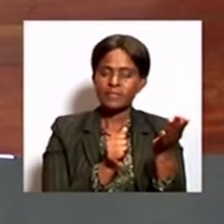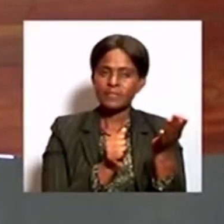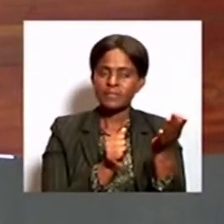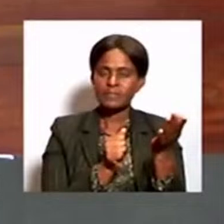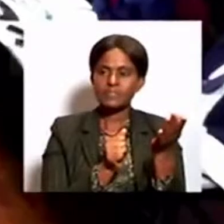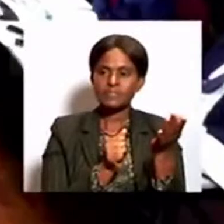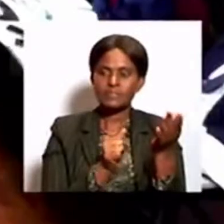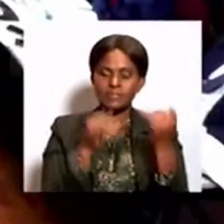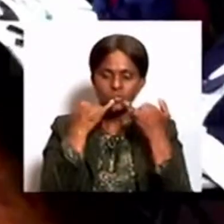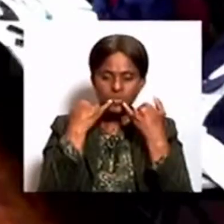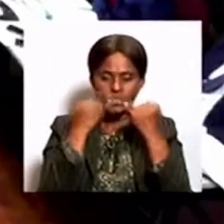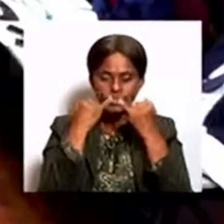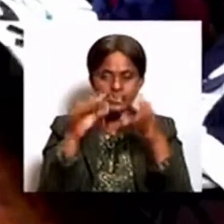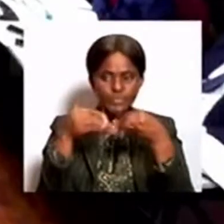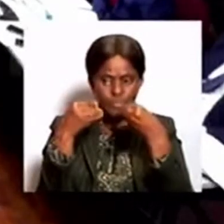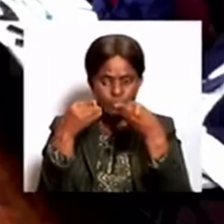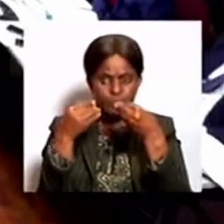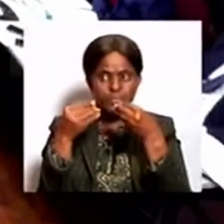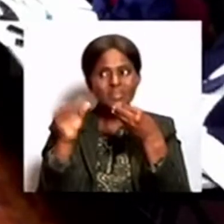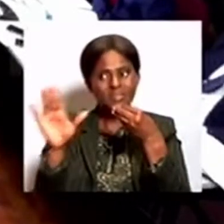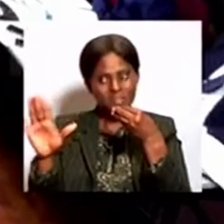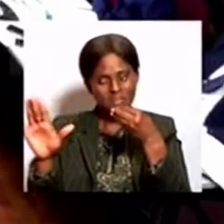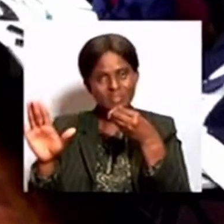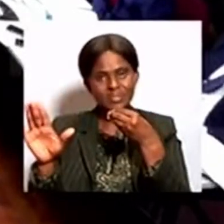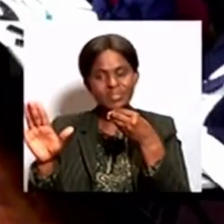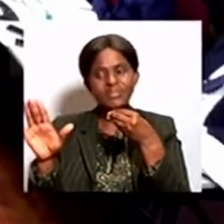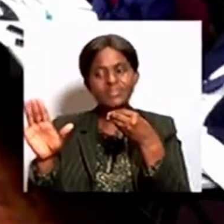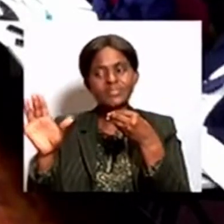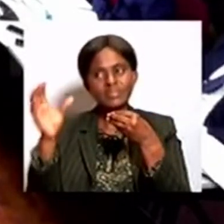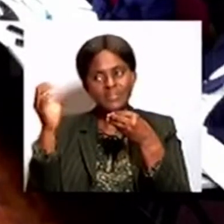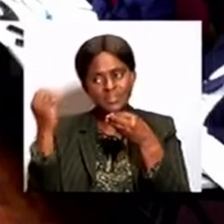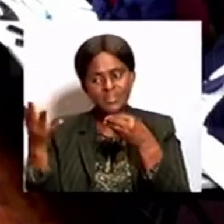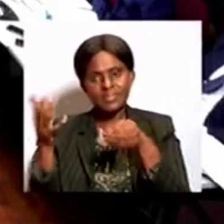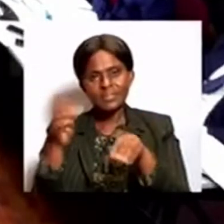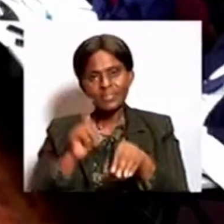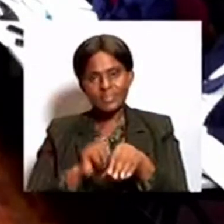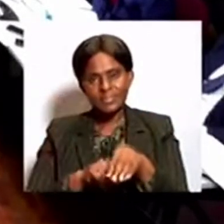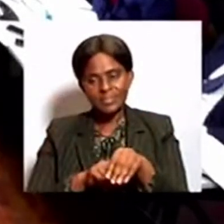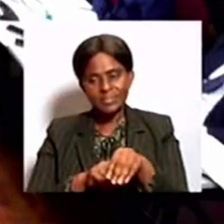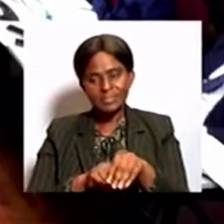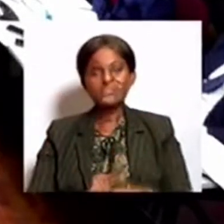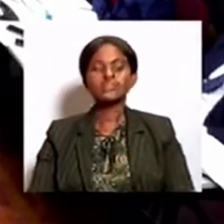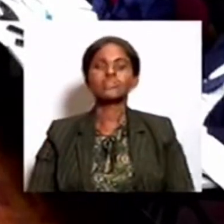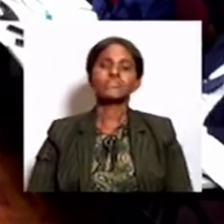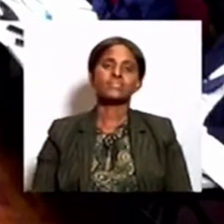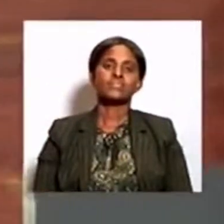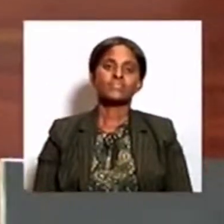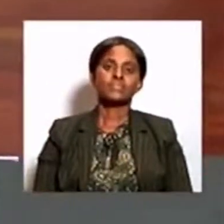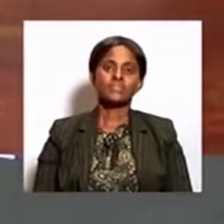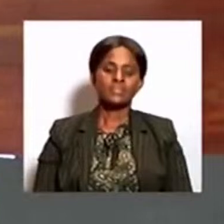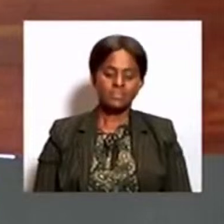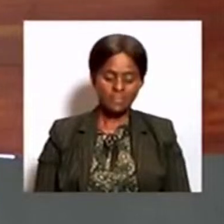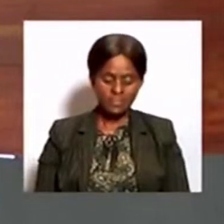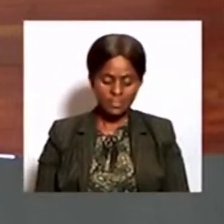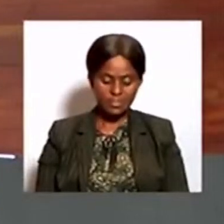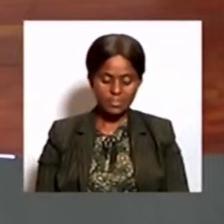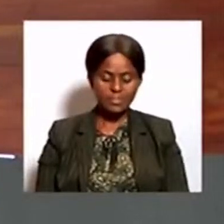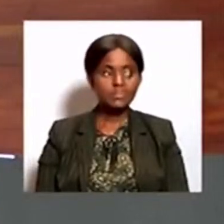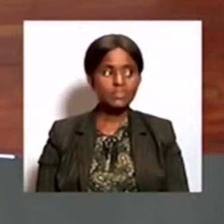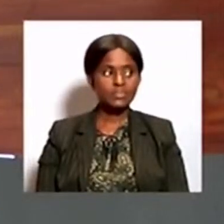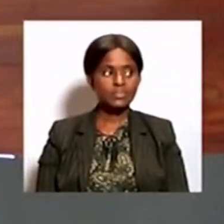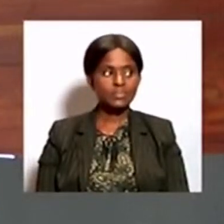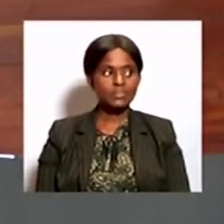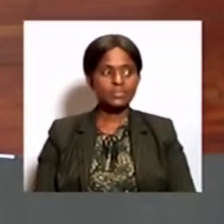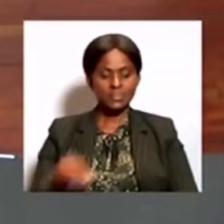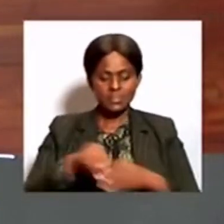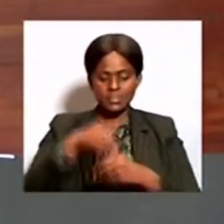The information was given to the external audit. How many times do you interact with them? With the external